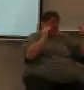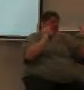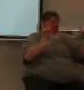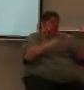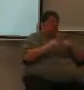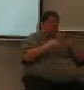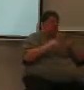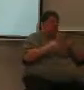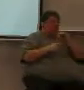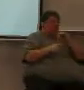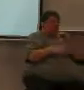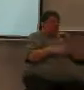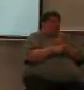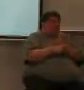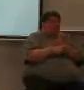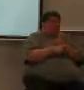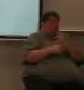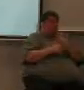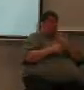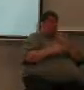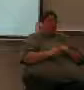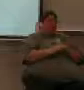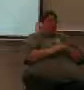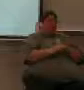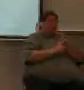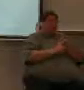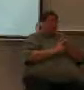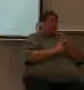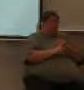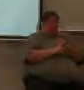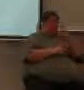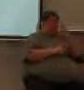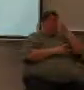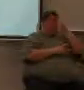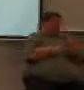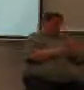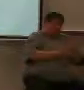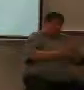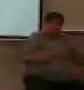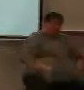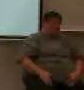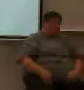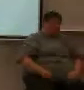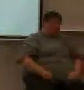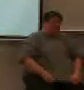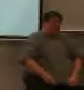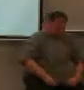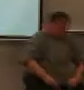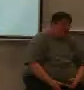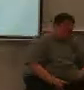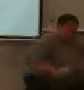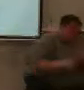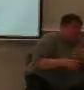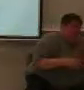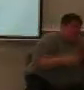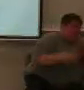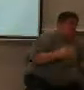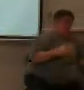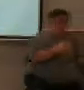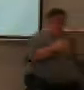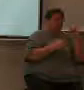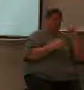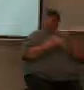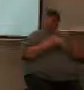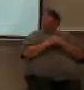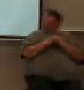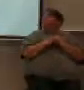they're in soft sediments, but they need hard rocks or something solid for their crop because they don't have teeth, so that's